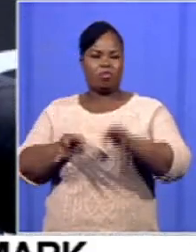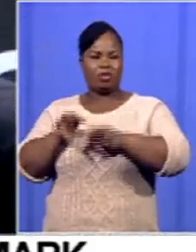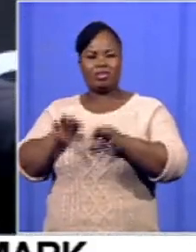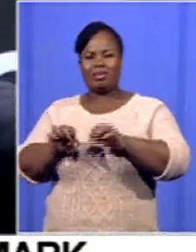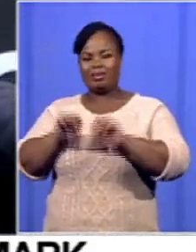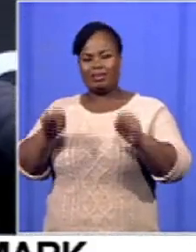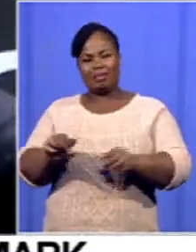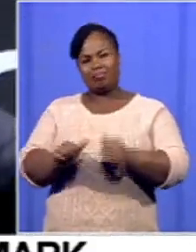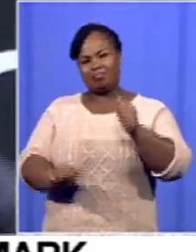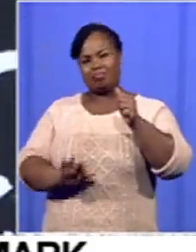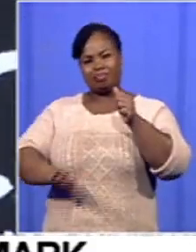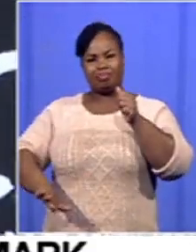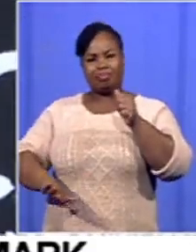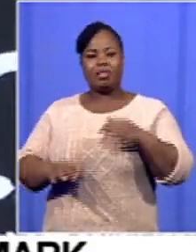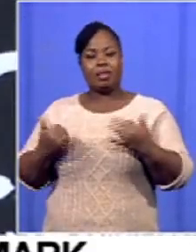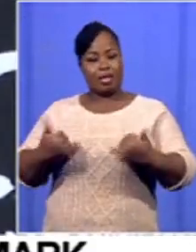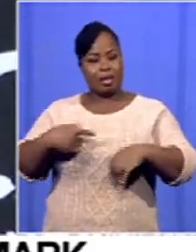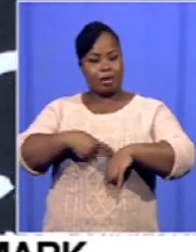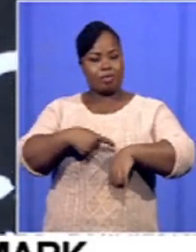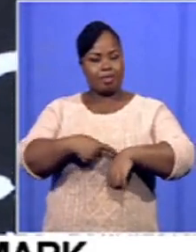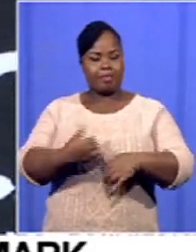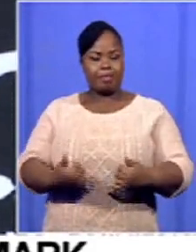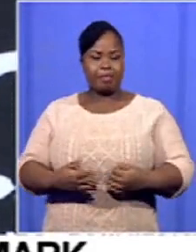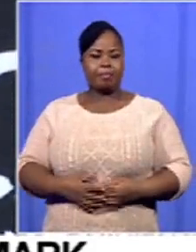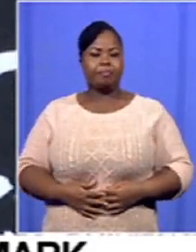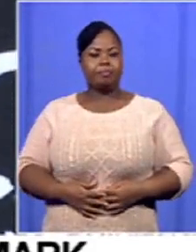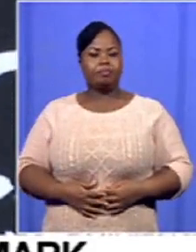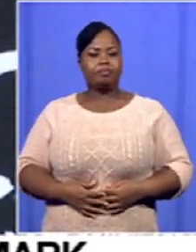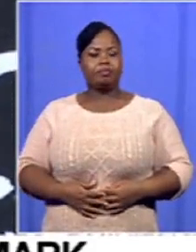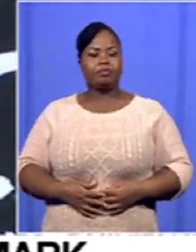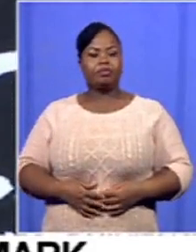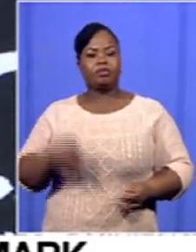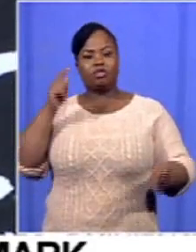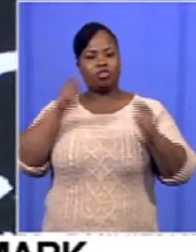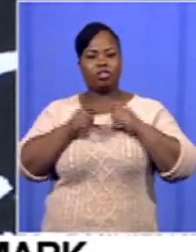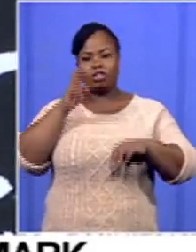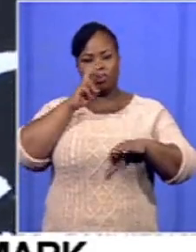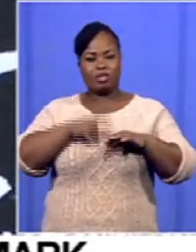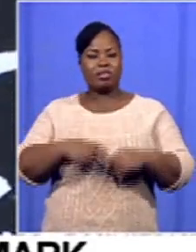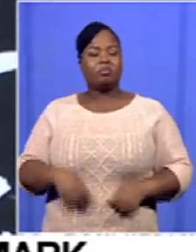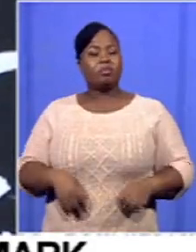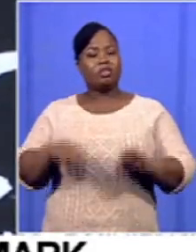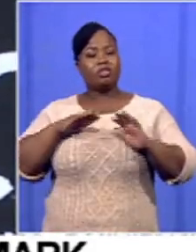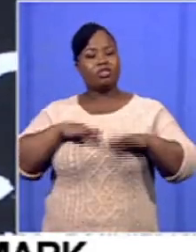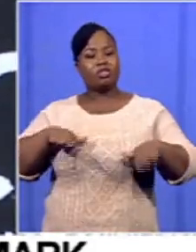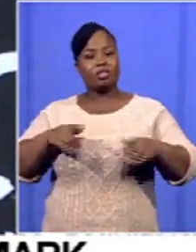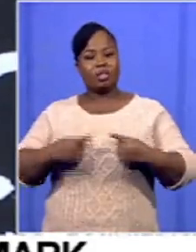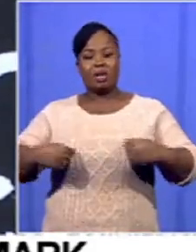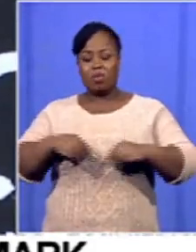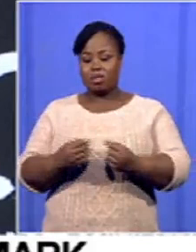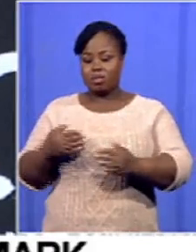system. Now is that time. We need change. Our children are passing at 30% at